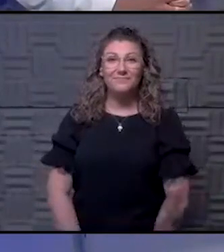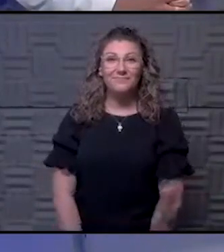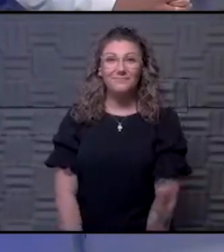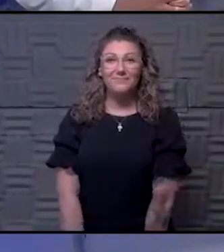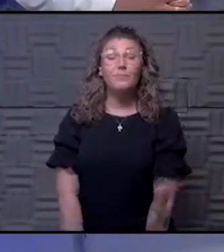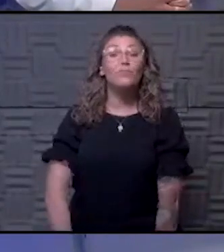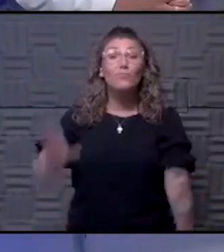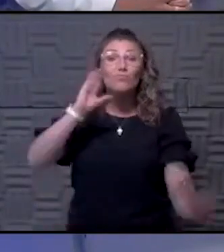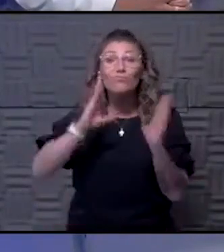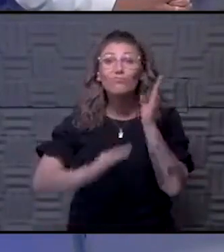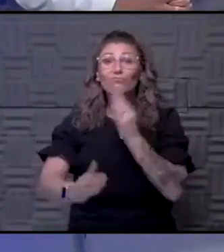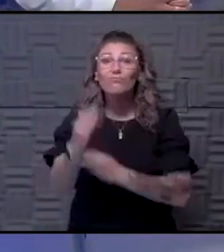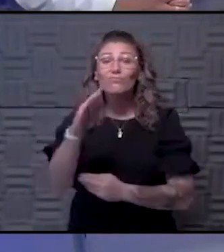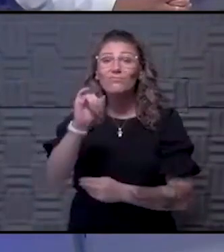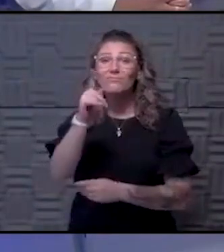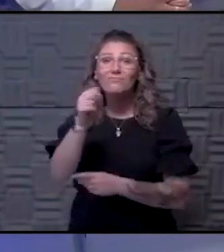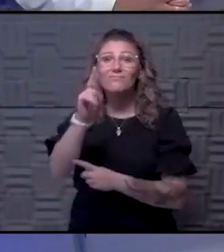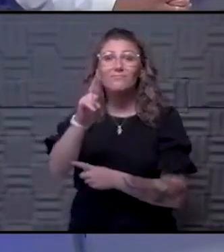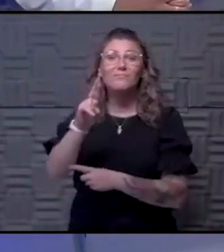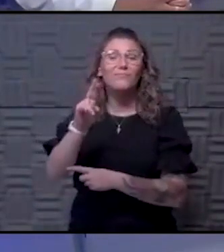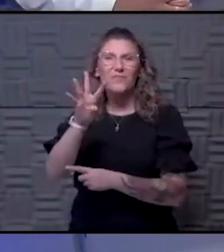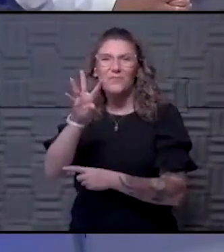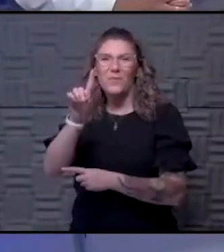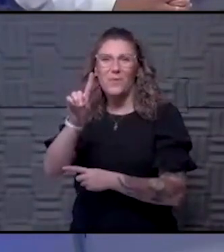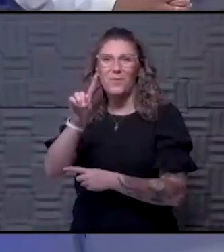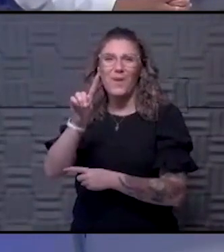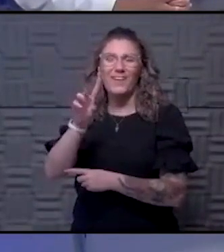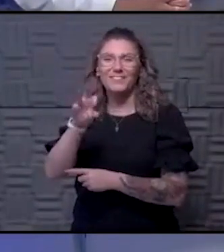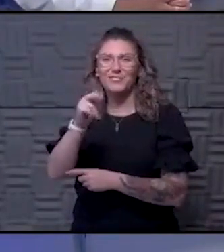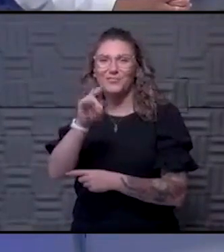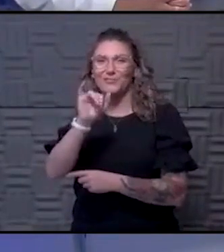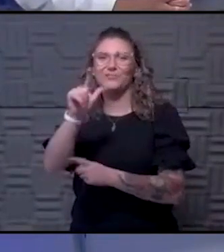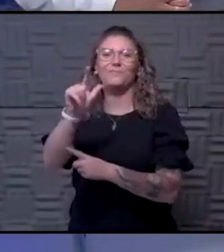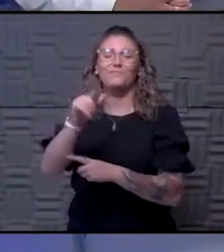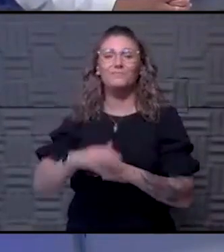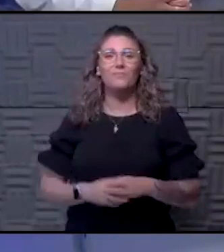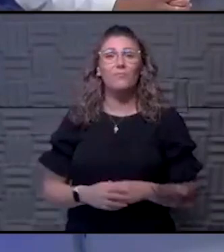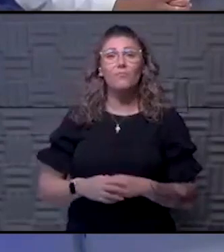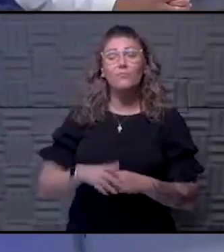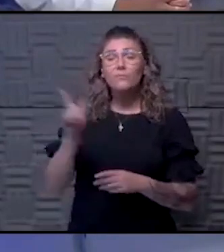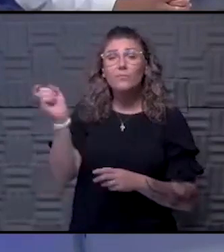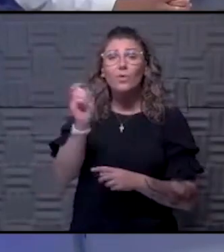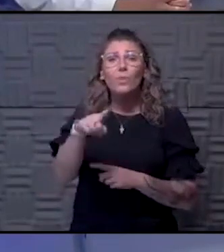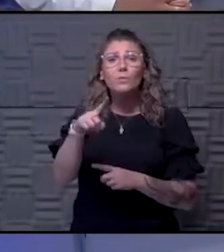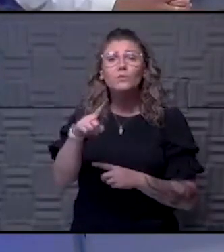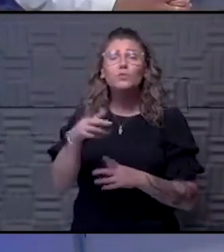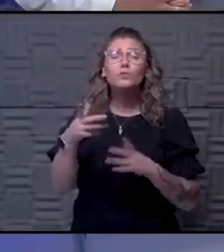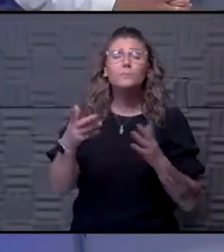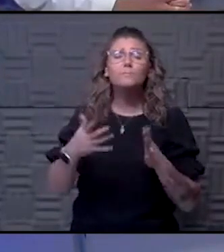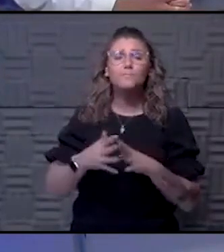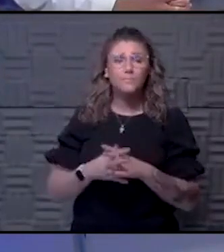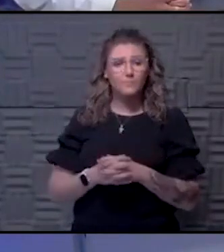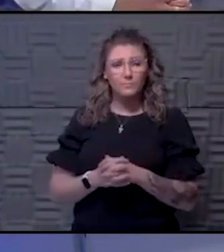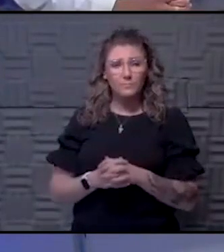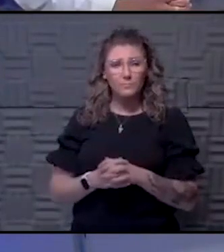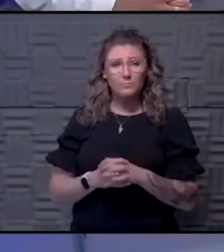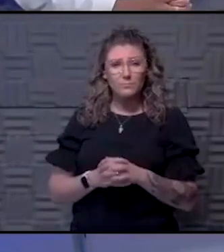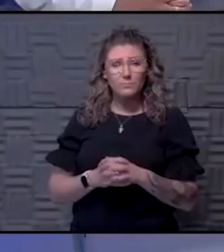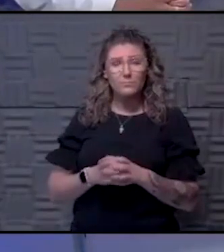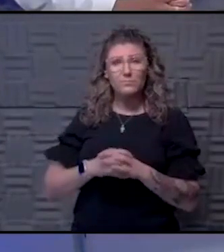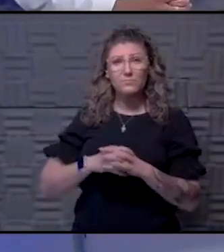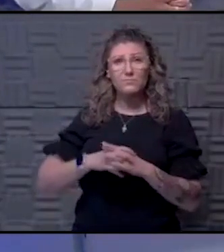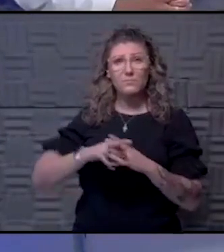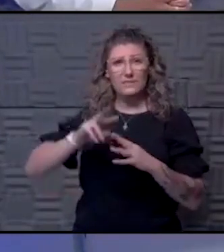All right. Hey guys, good morning. It's Taylor, Channel 41. Hey, Taylor. Taylor. I had a question about second